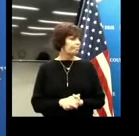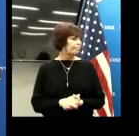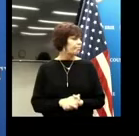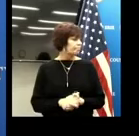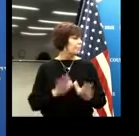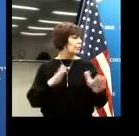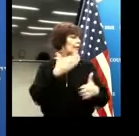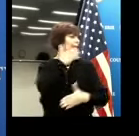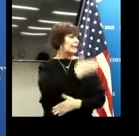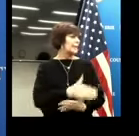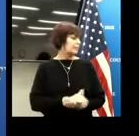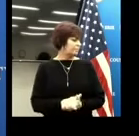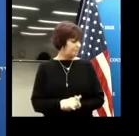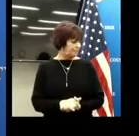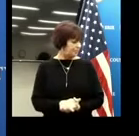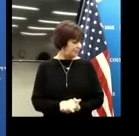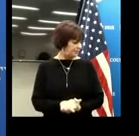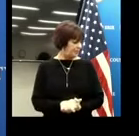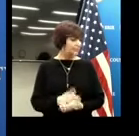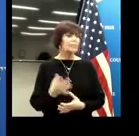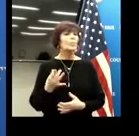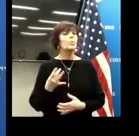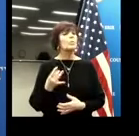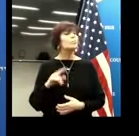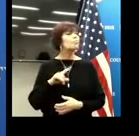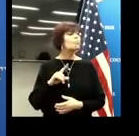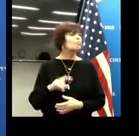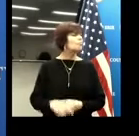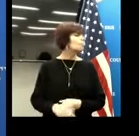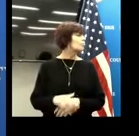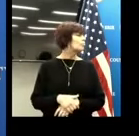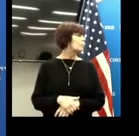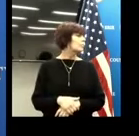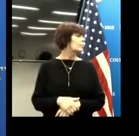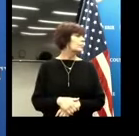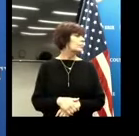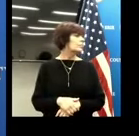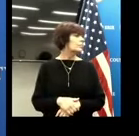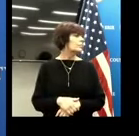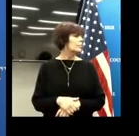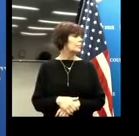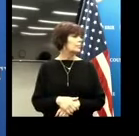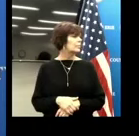Great, thanks, Mark. You're welcome. We'll go through one more round. Is WKBW?